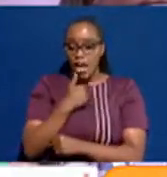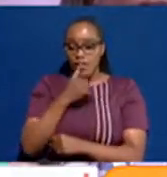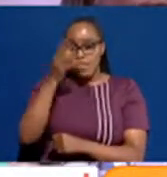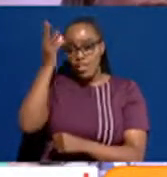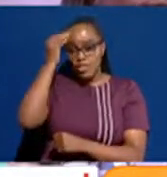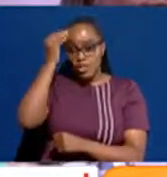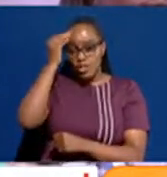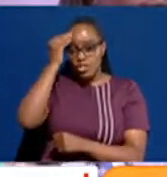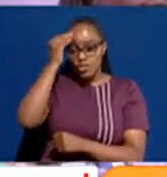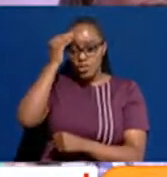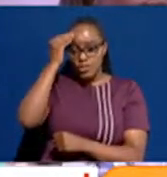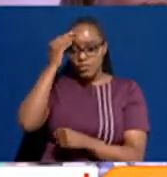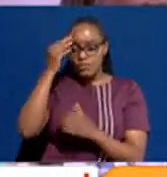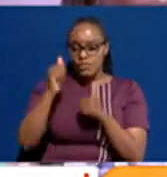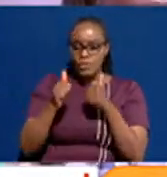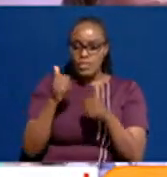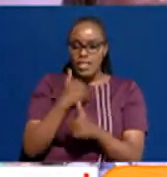education,